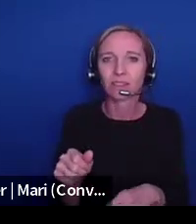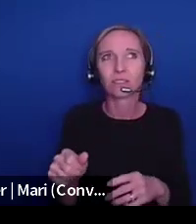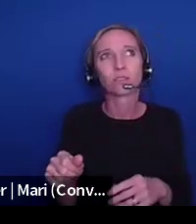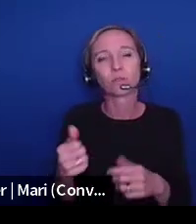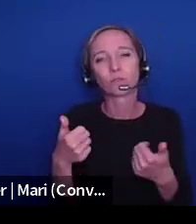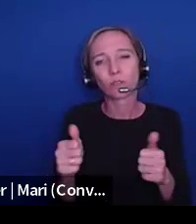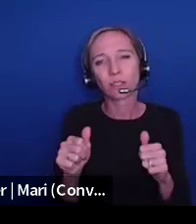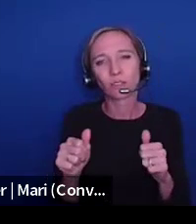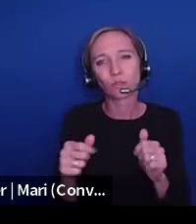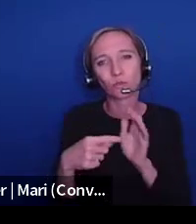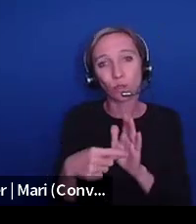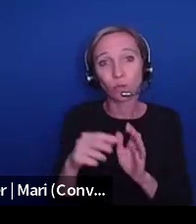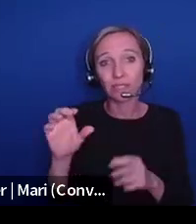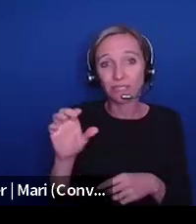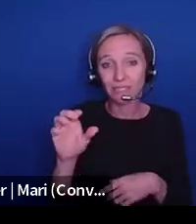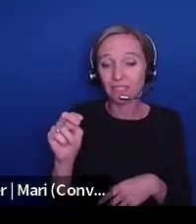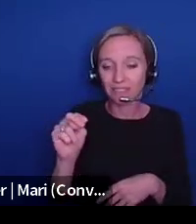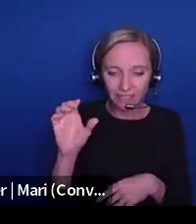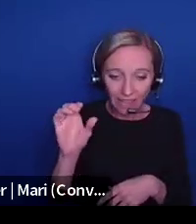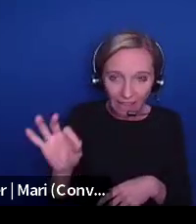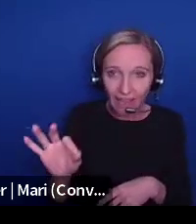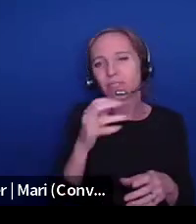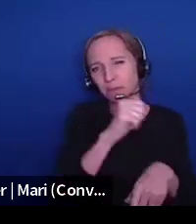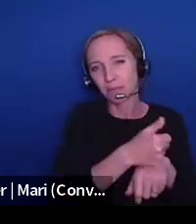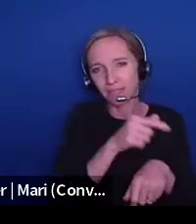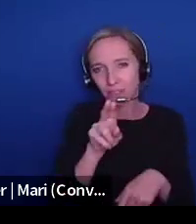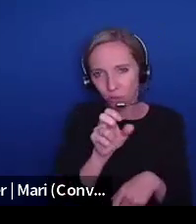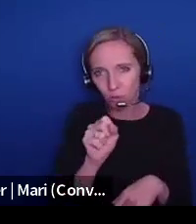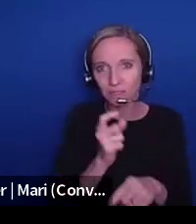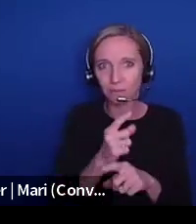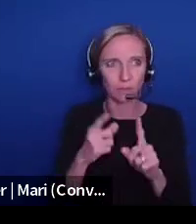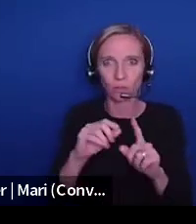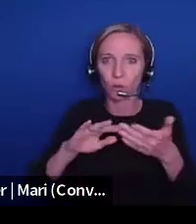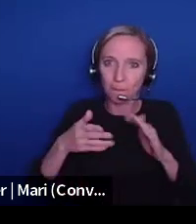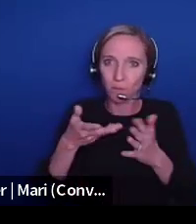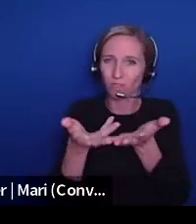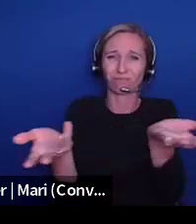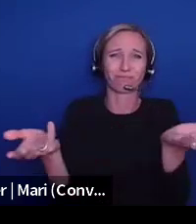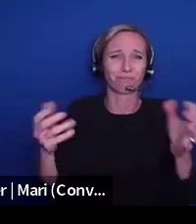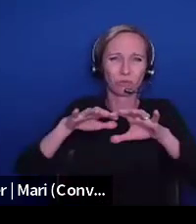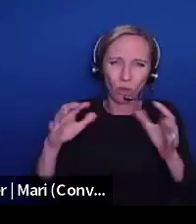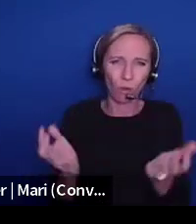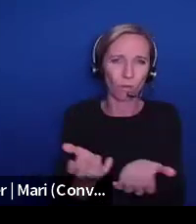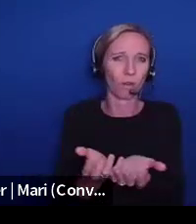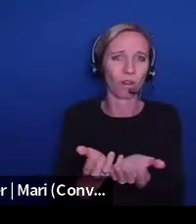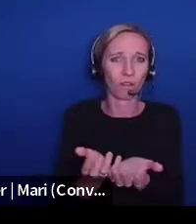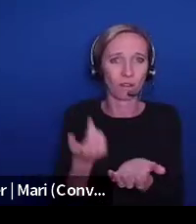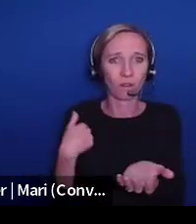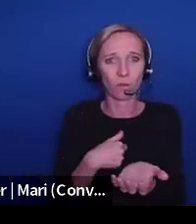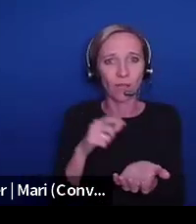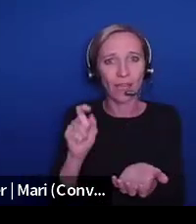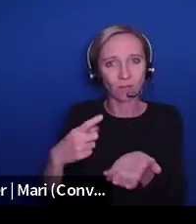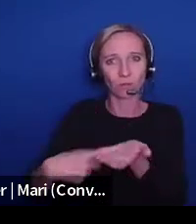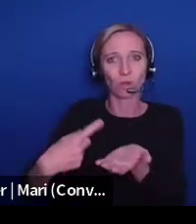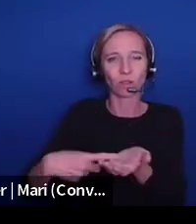having you, I mean, the CNCF, yes, is based in the US, but like the Cloud Native community is very global. And so we have to talk